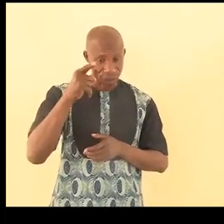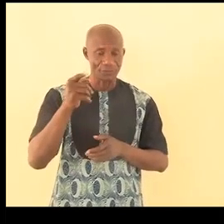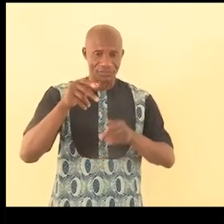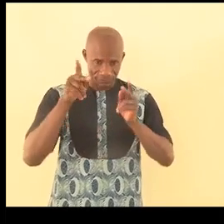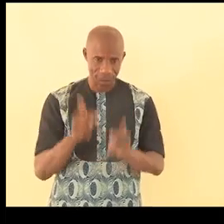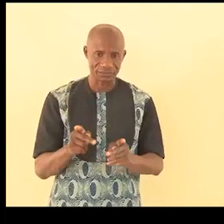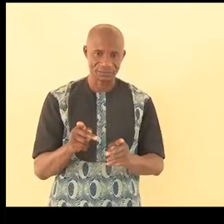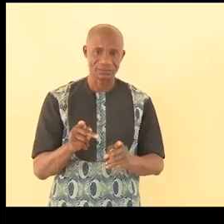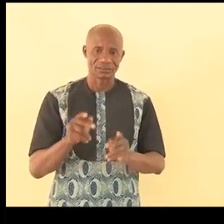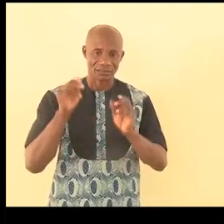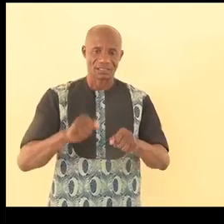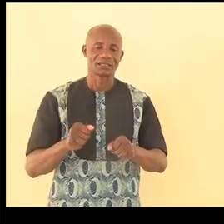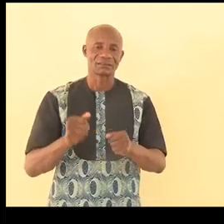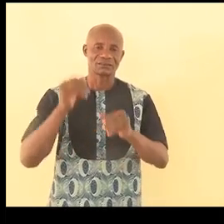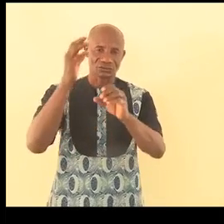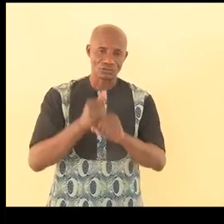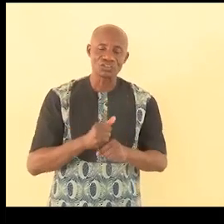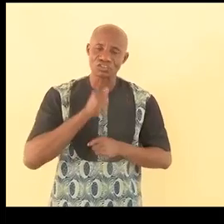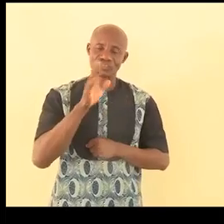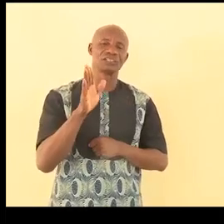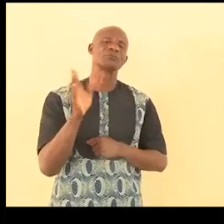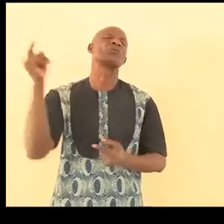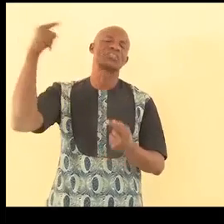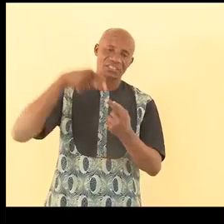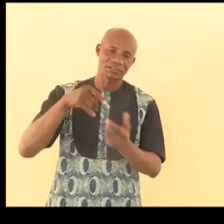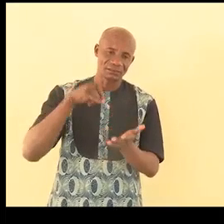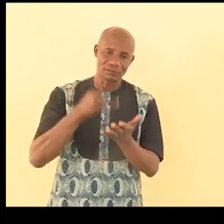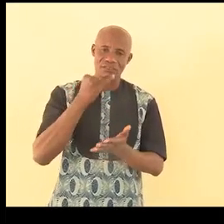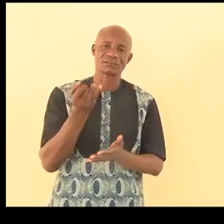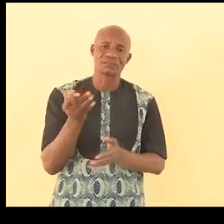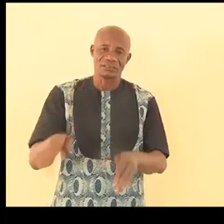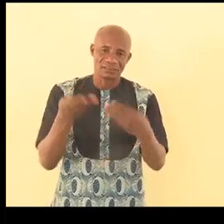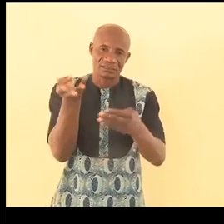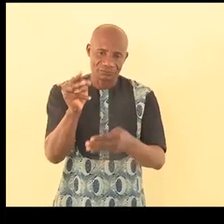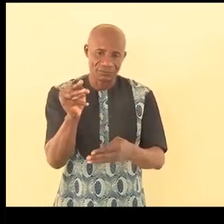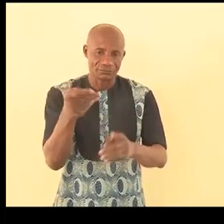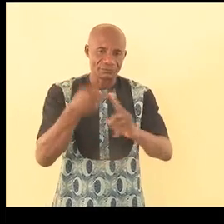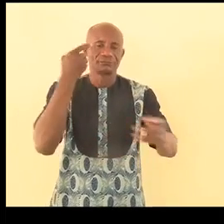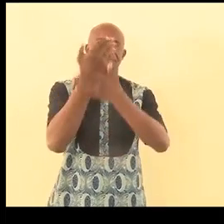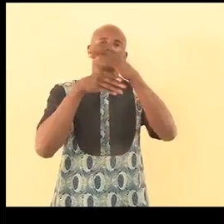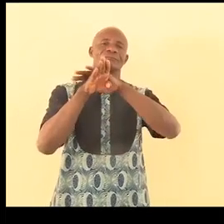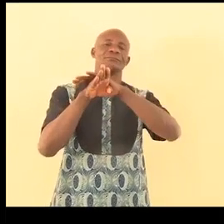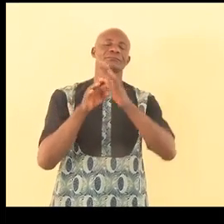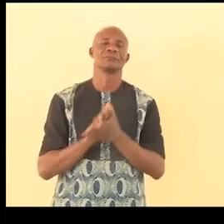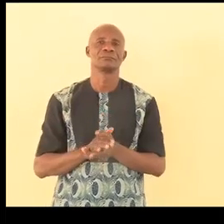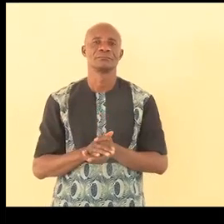For a person can receive nothing unless it is given him from heaven.